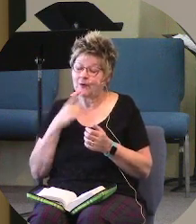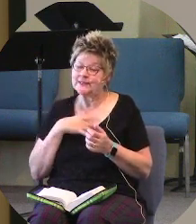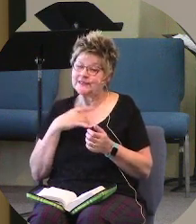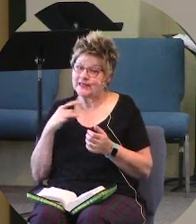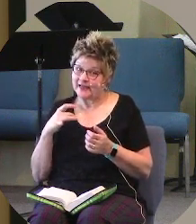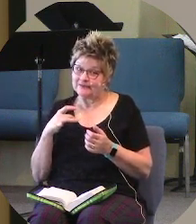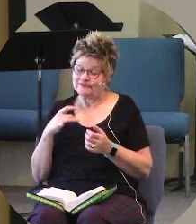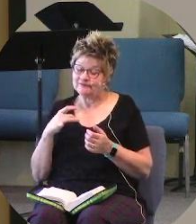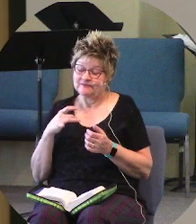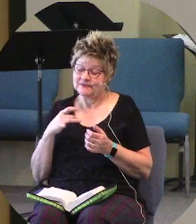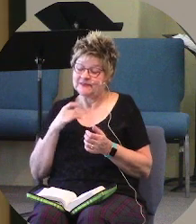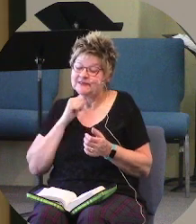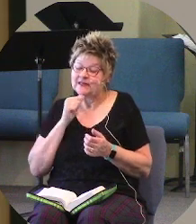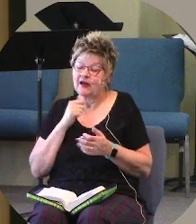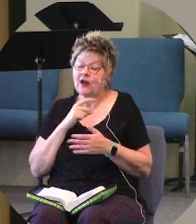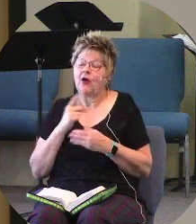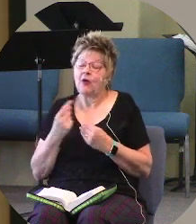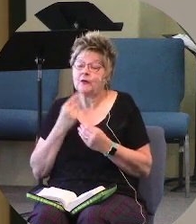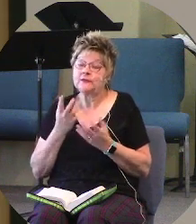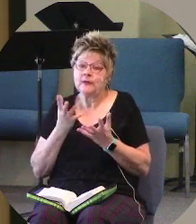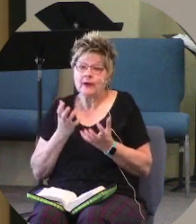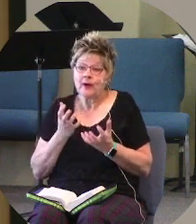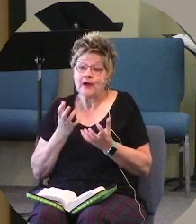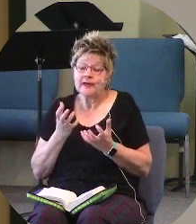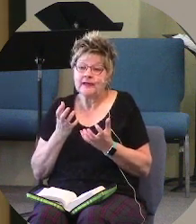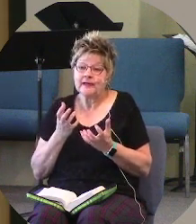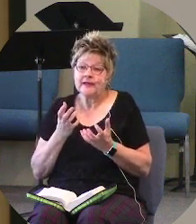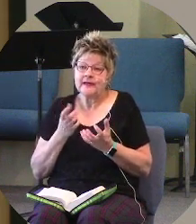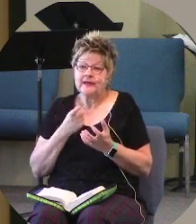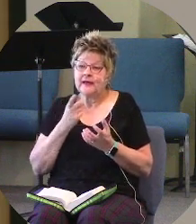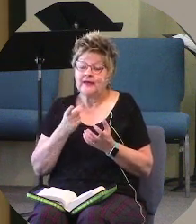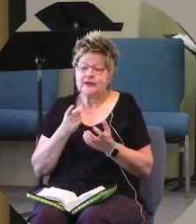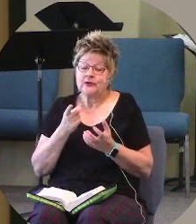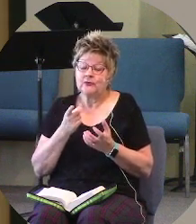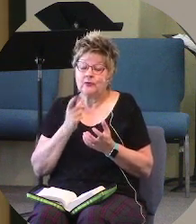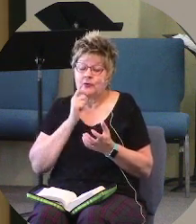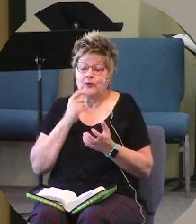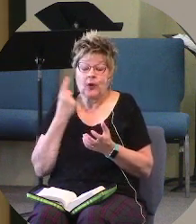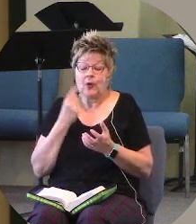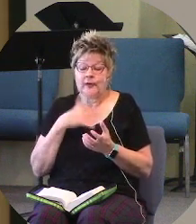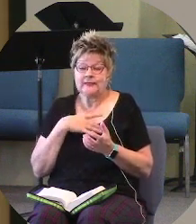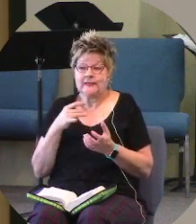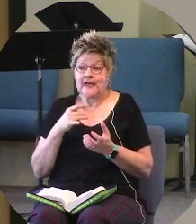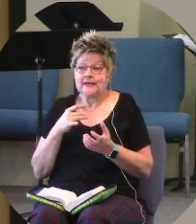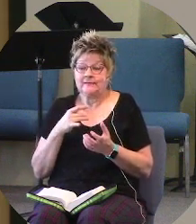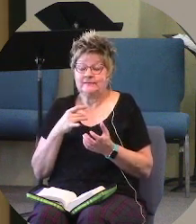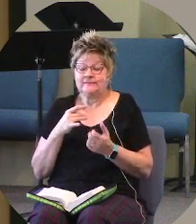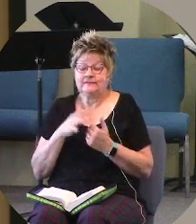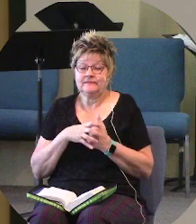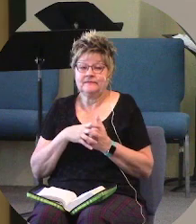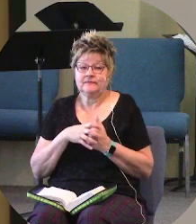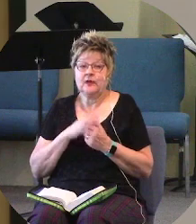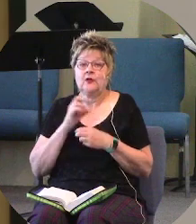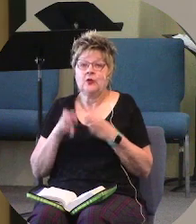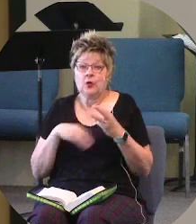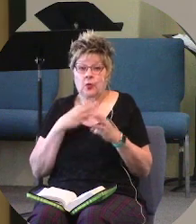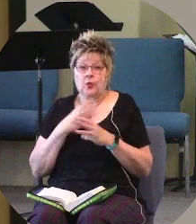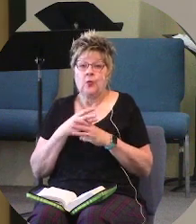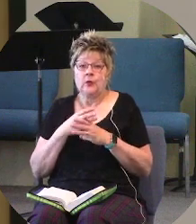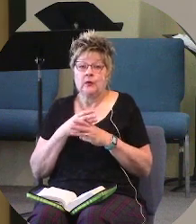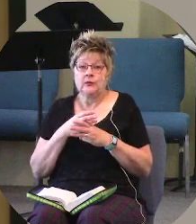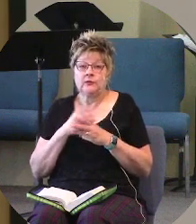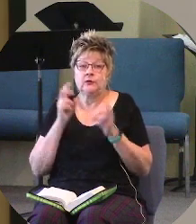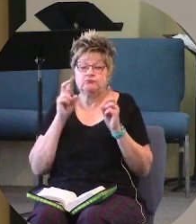Because it's not always what I want. And you don't always like it either. As a matter of fact, the world looks